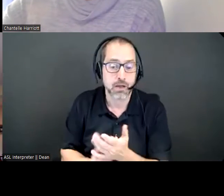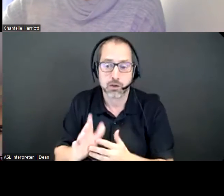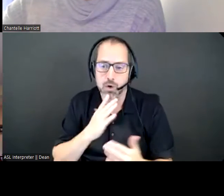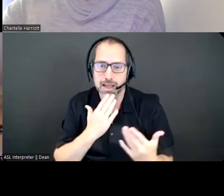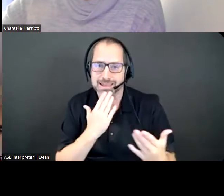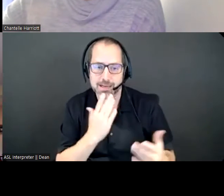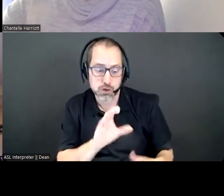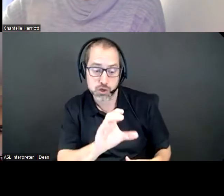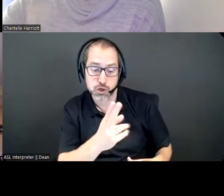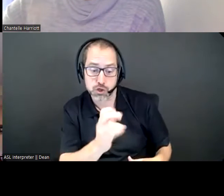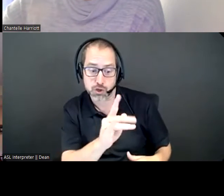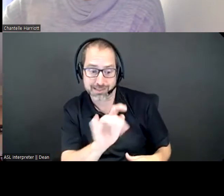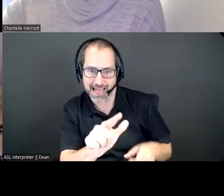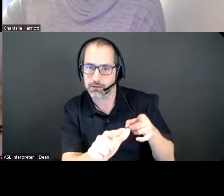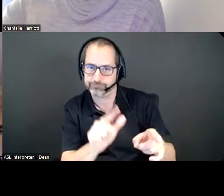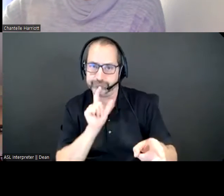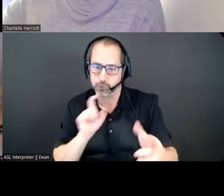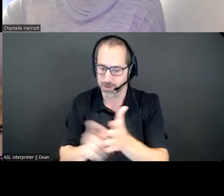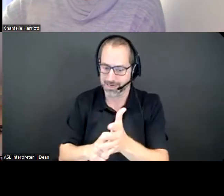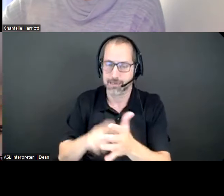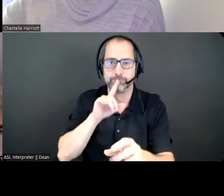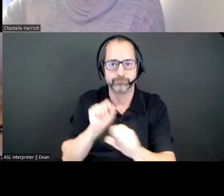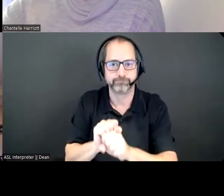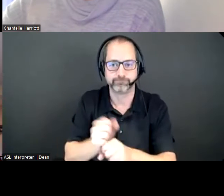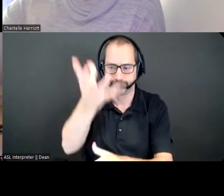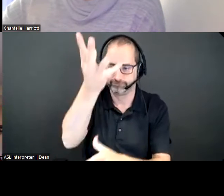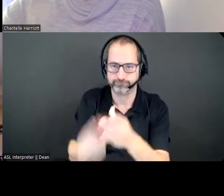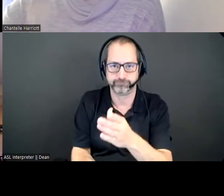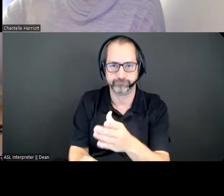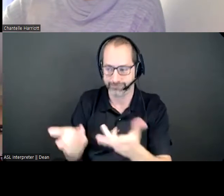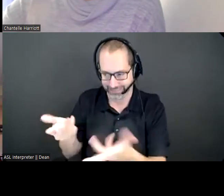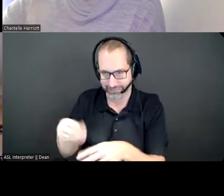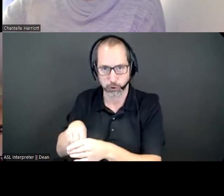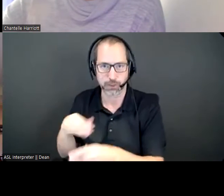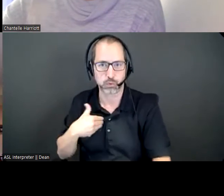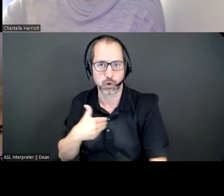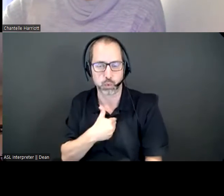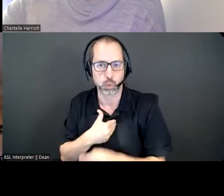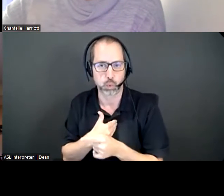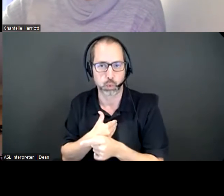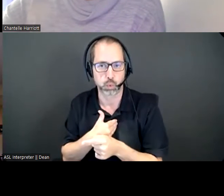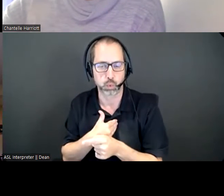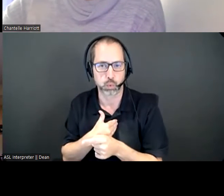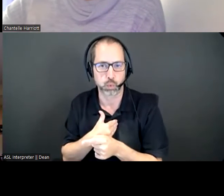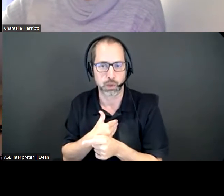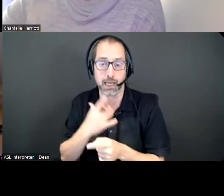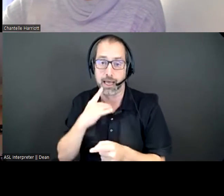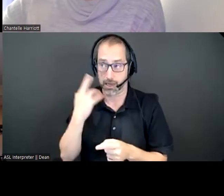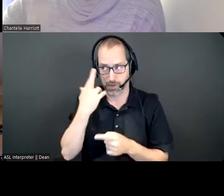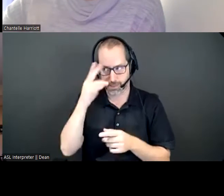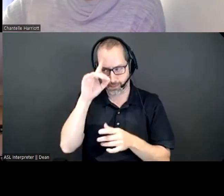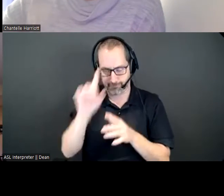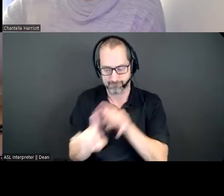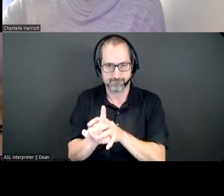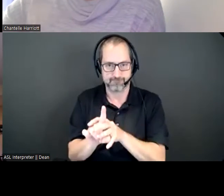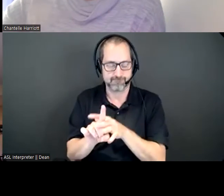that there is gaps that exist here in Toronto. And then it came to me